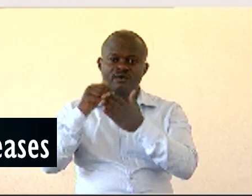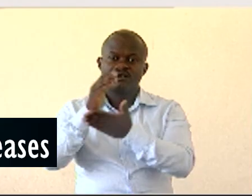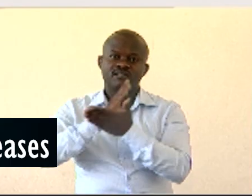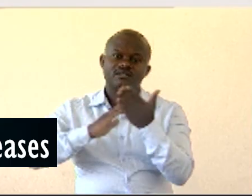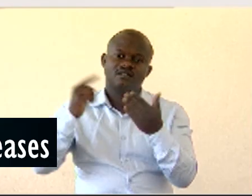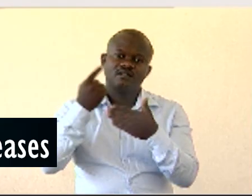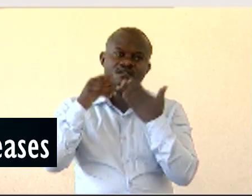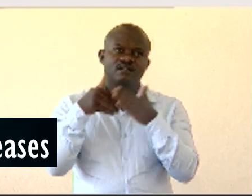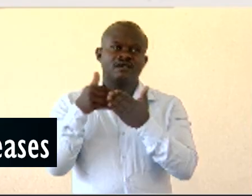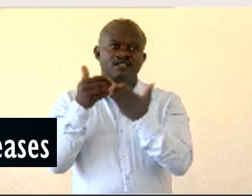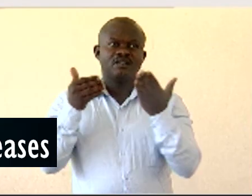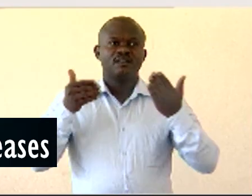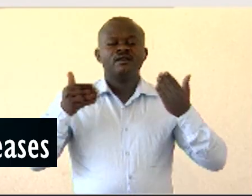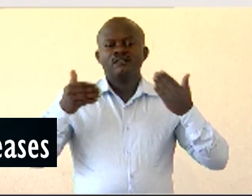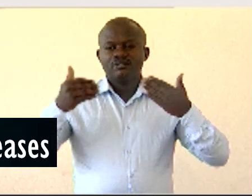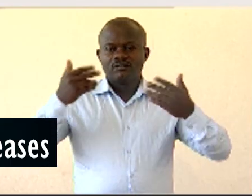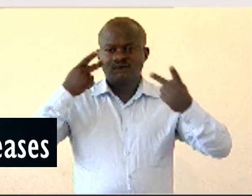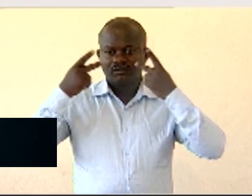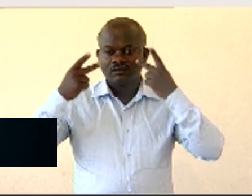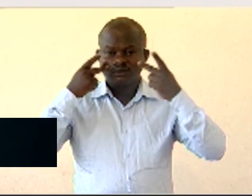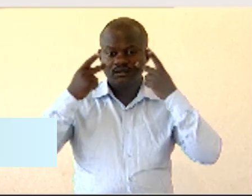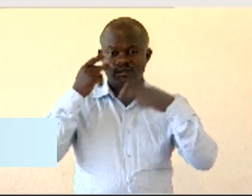the tuberculosis.